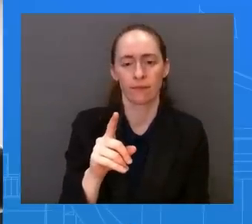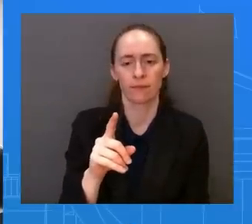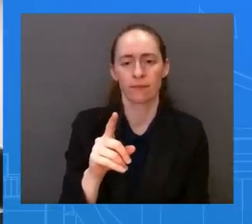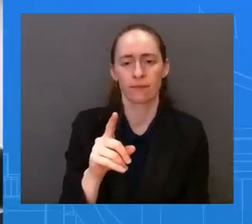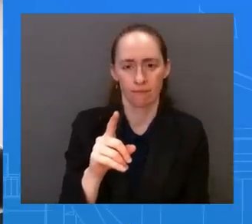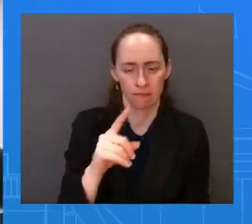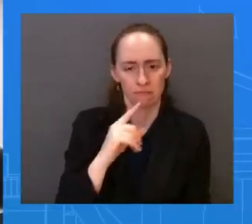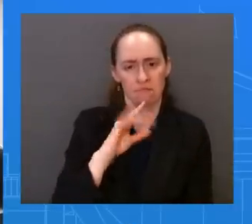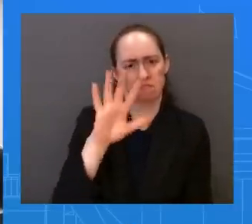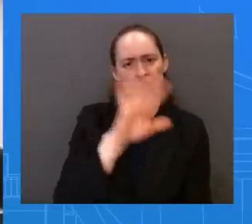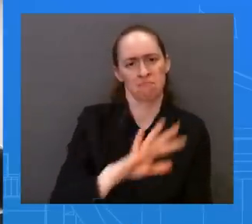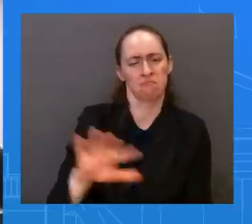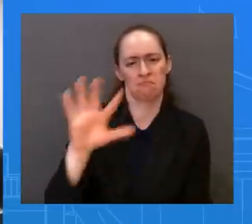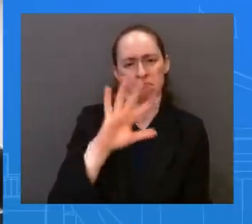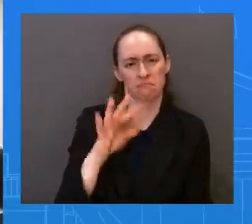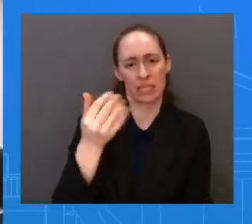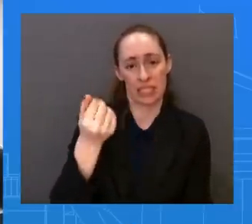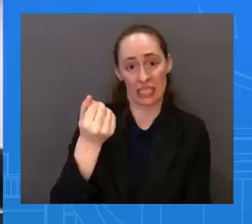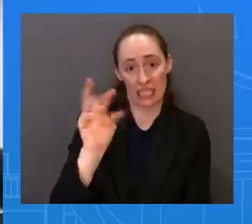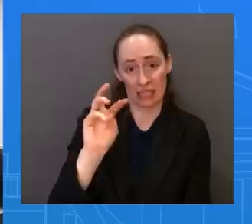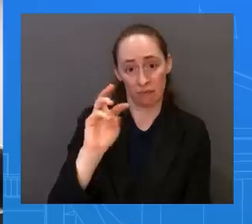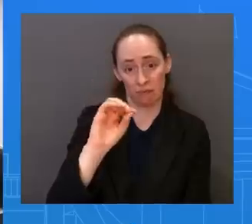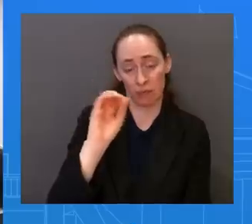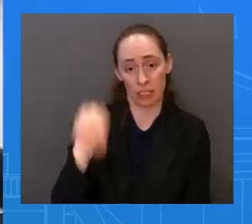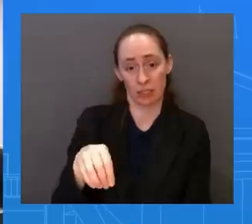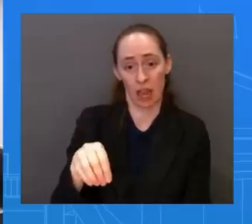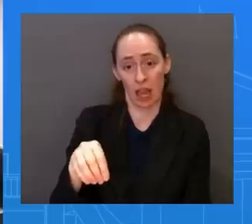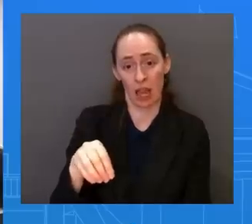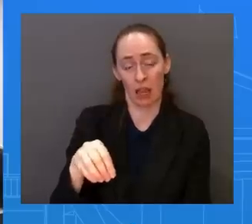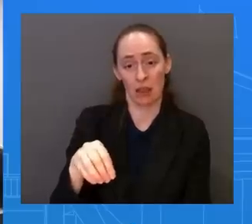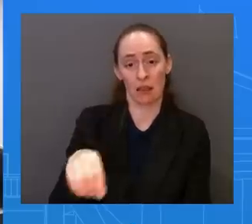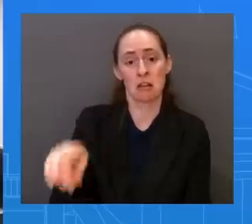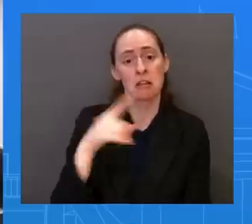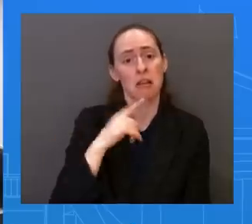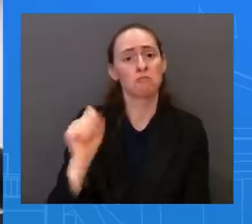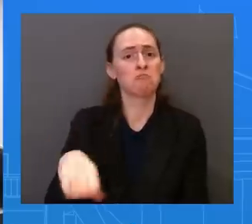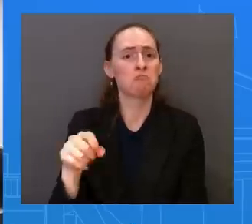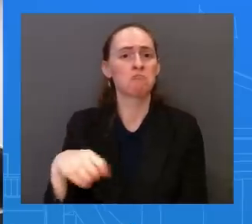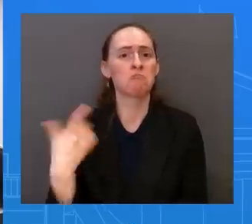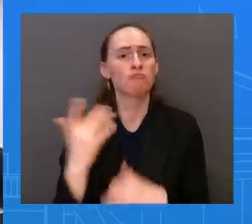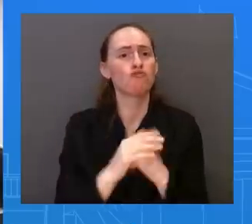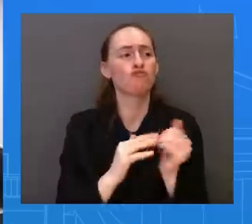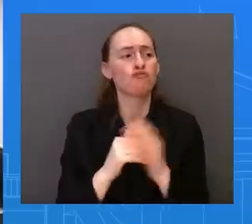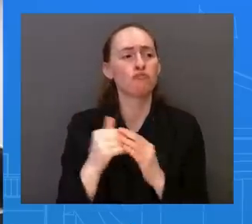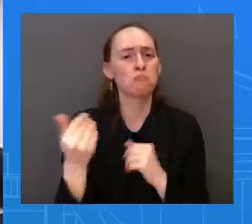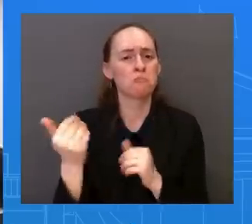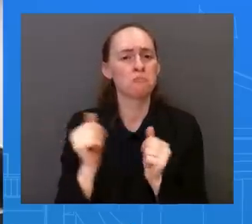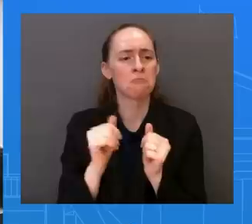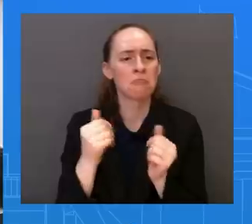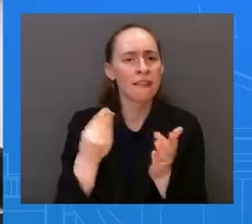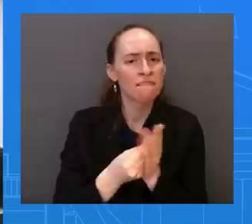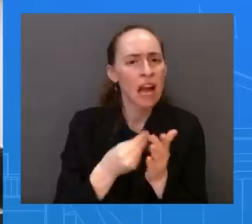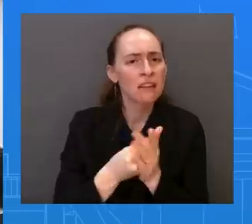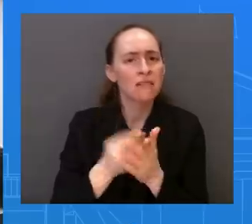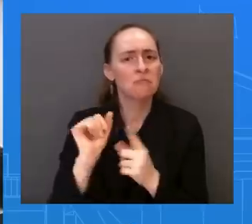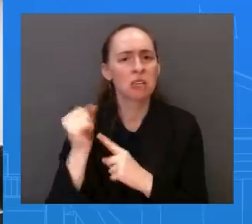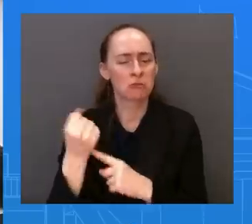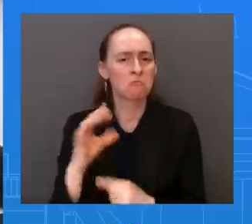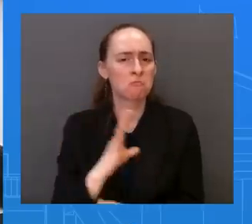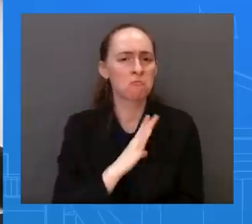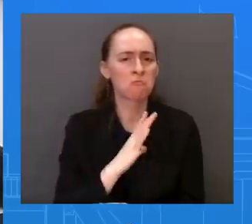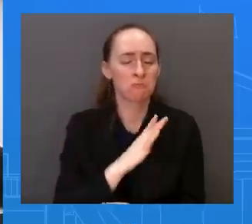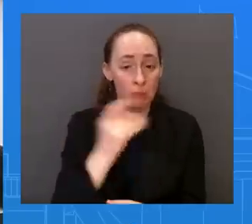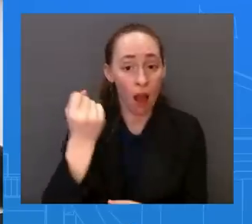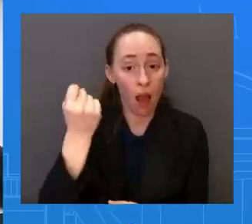financially better off than when Biden entered the office, the White House. It's 42% feel about the same.